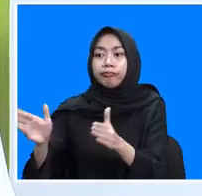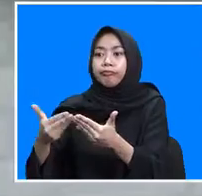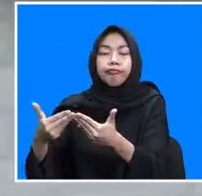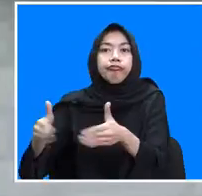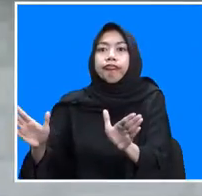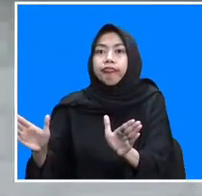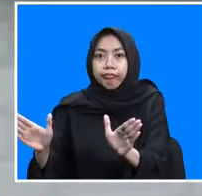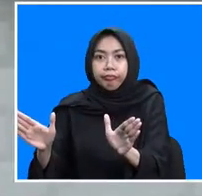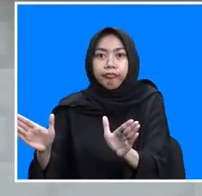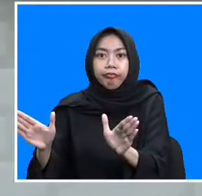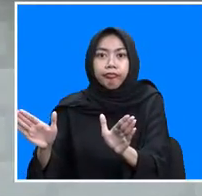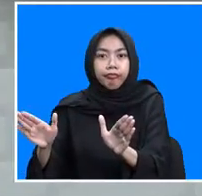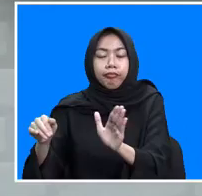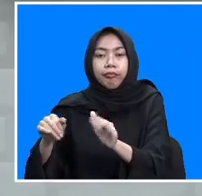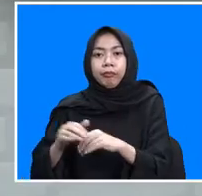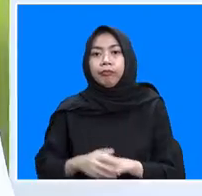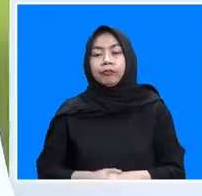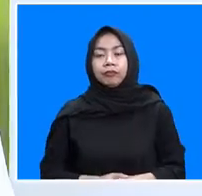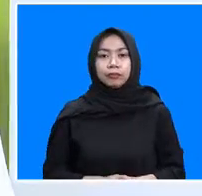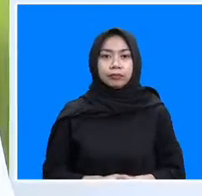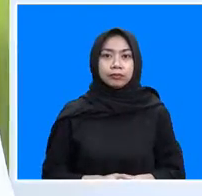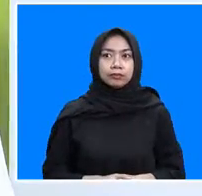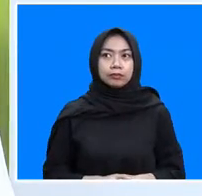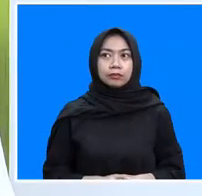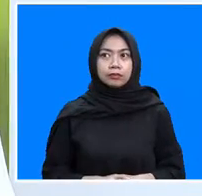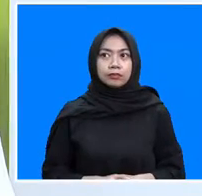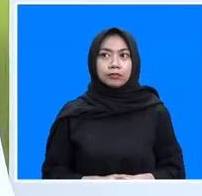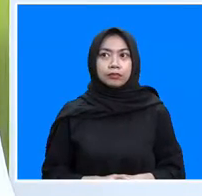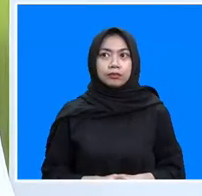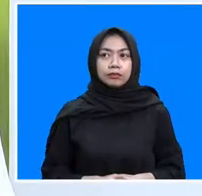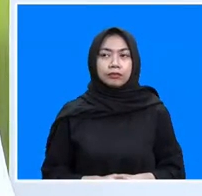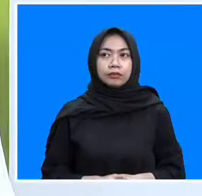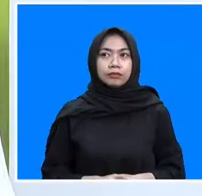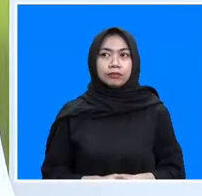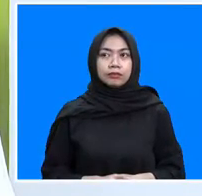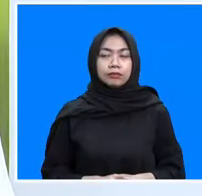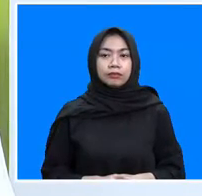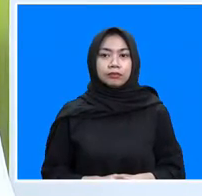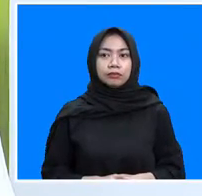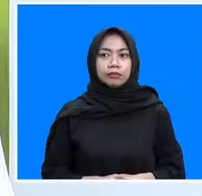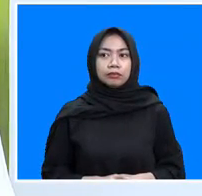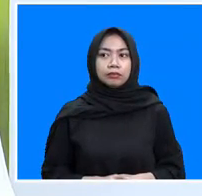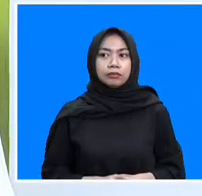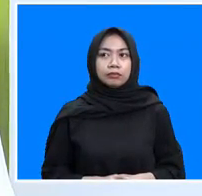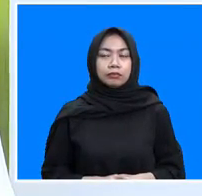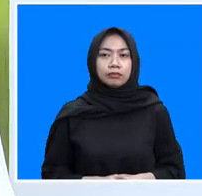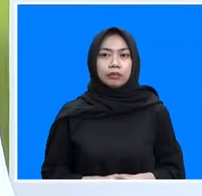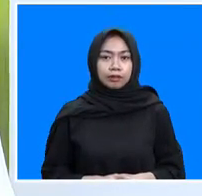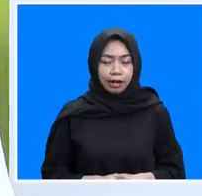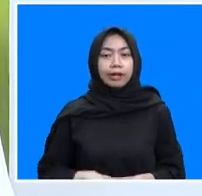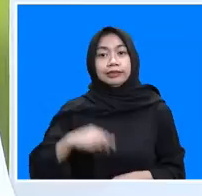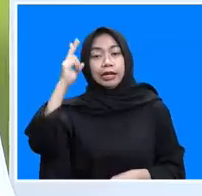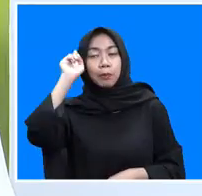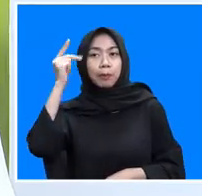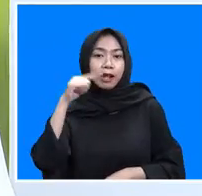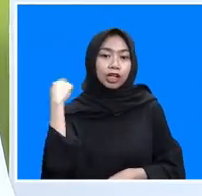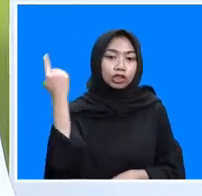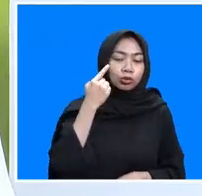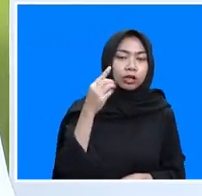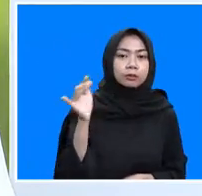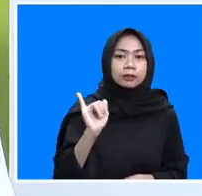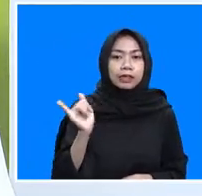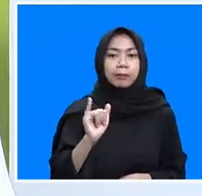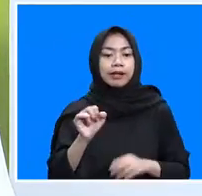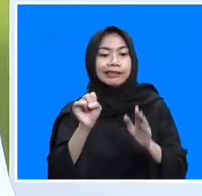different. So that sort of paints the picture between what states do and what the national government does, but also the